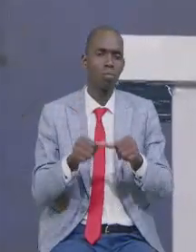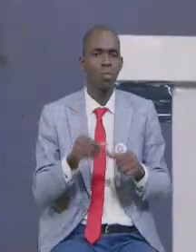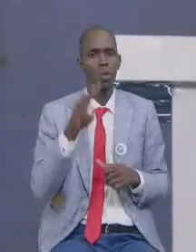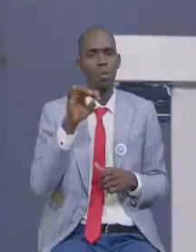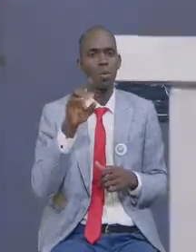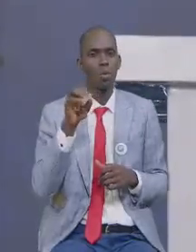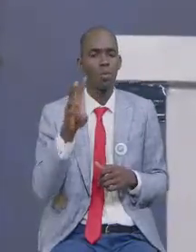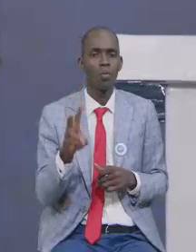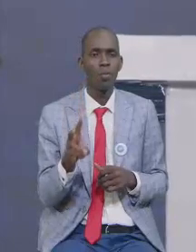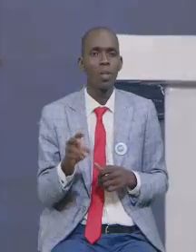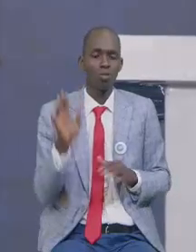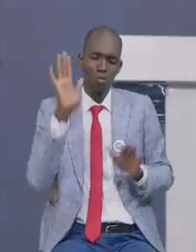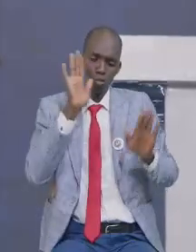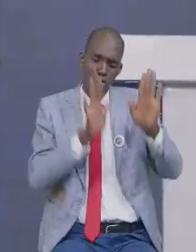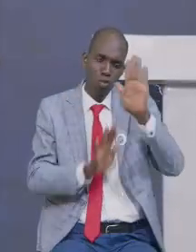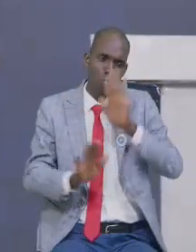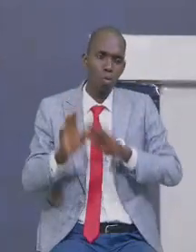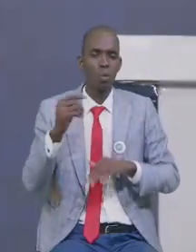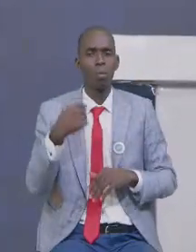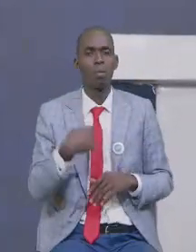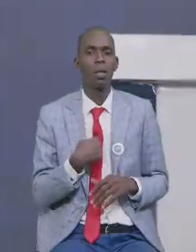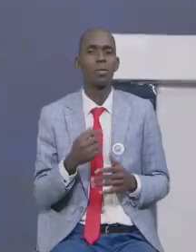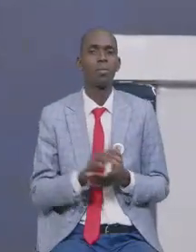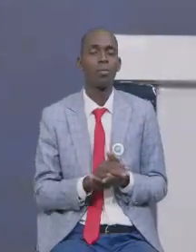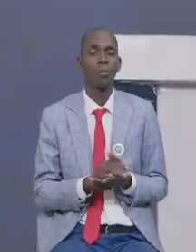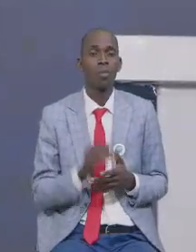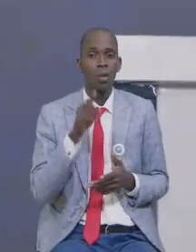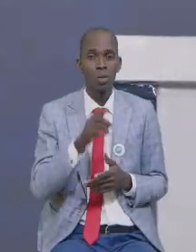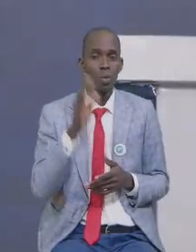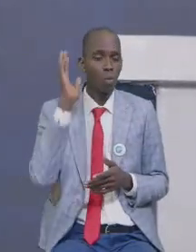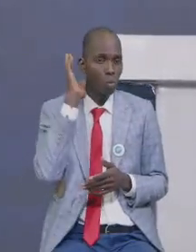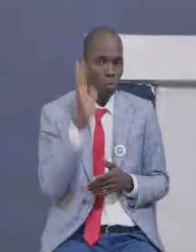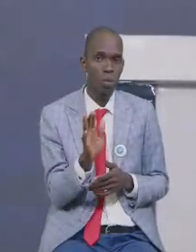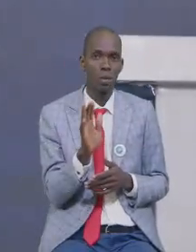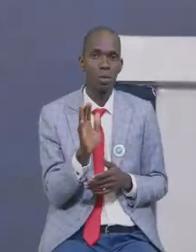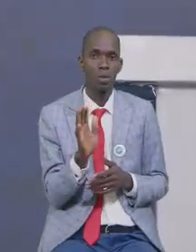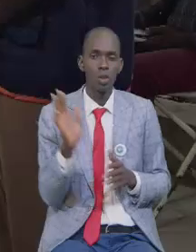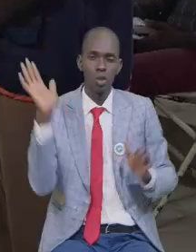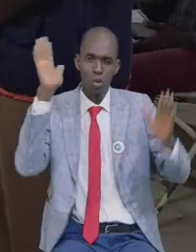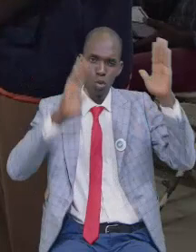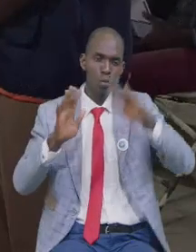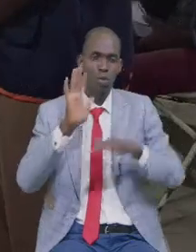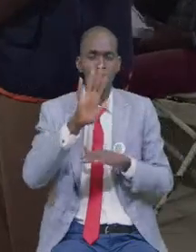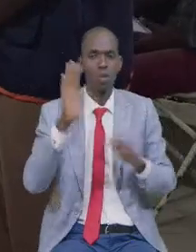widow troubles me. You will trouble your trouble.